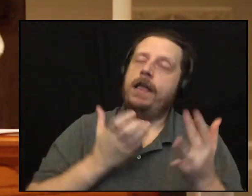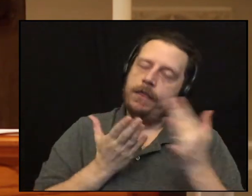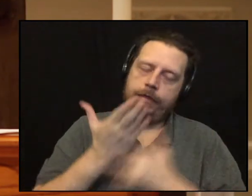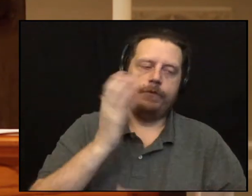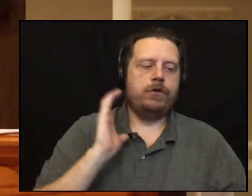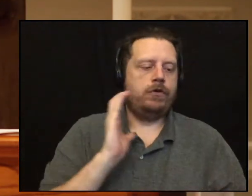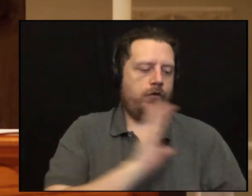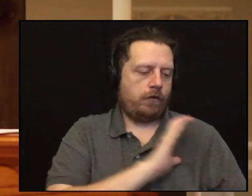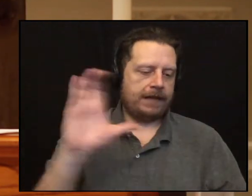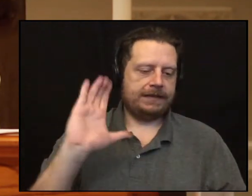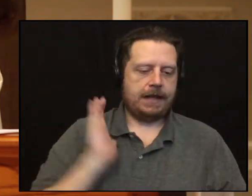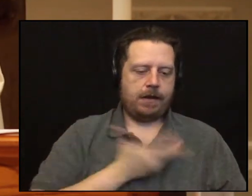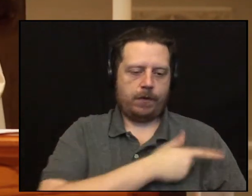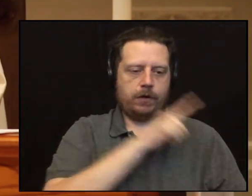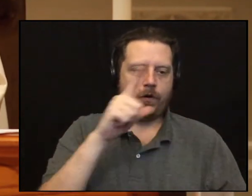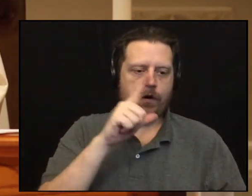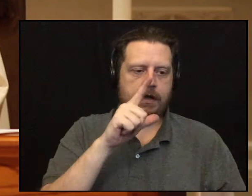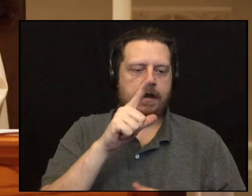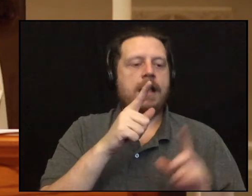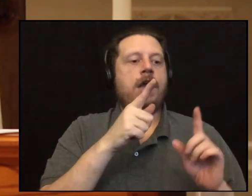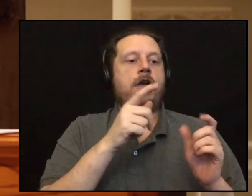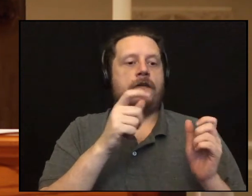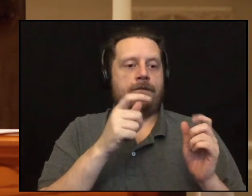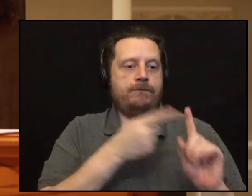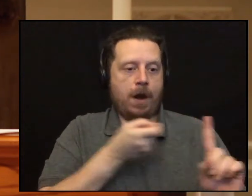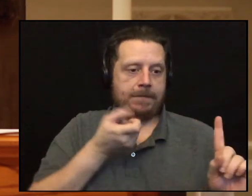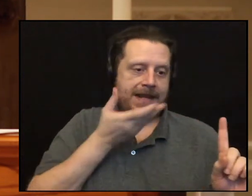from whom all good things come.